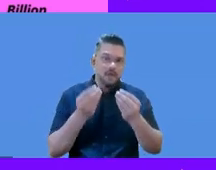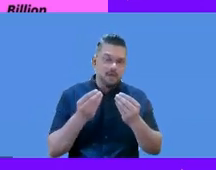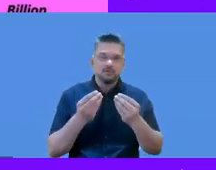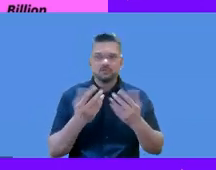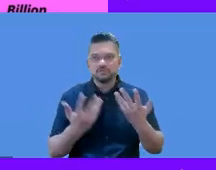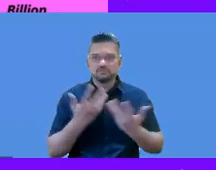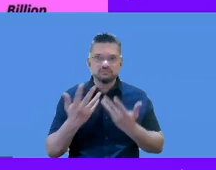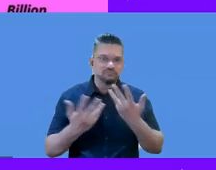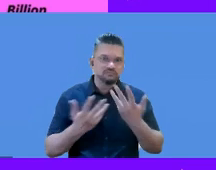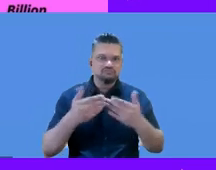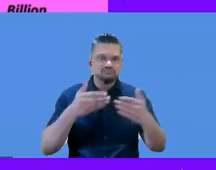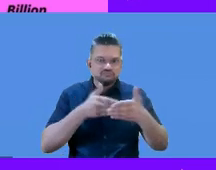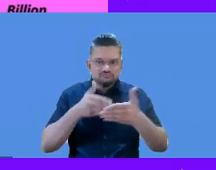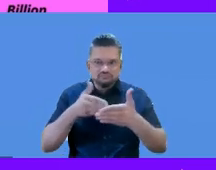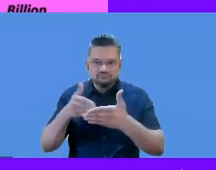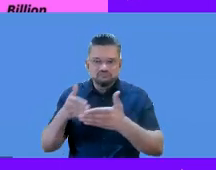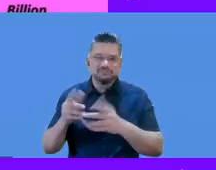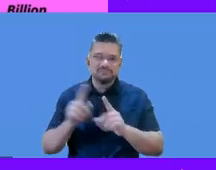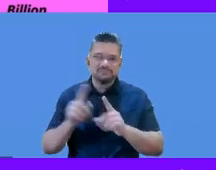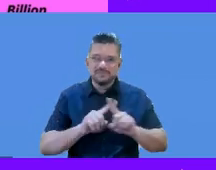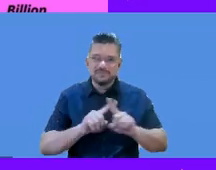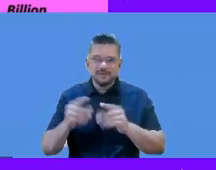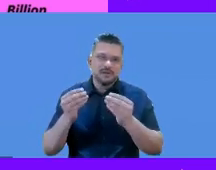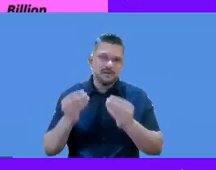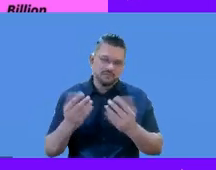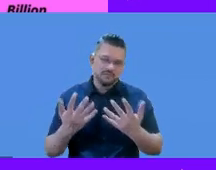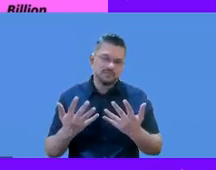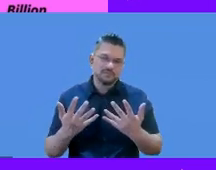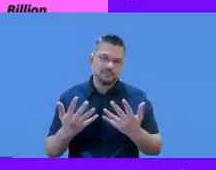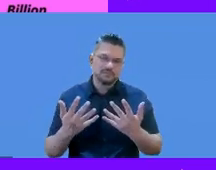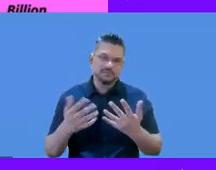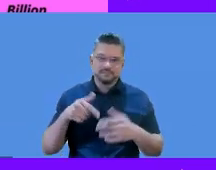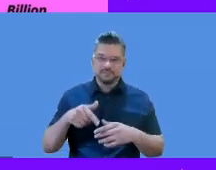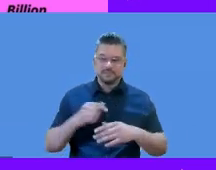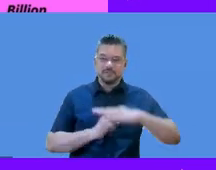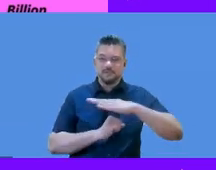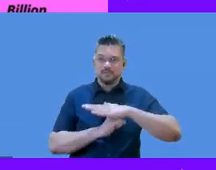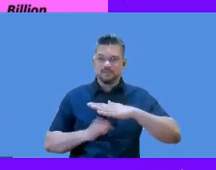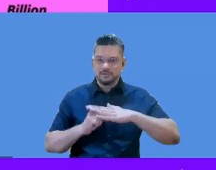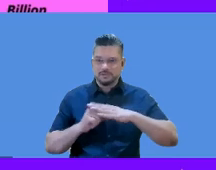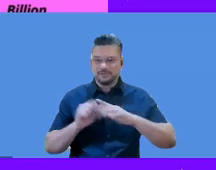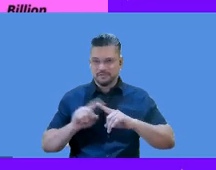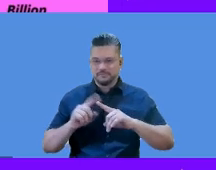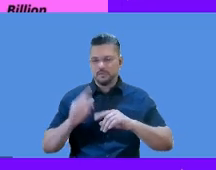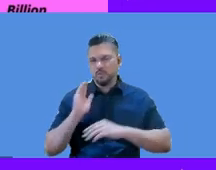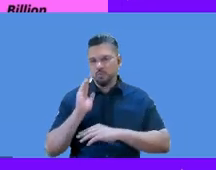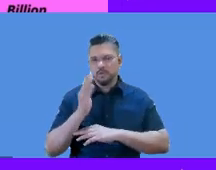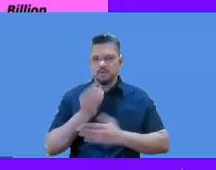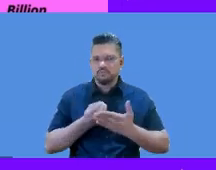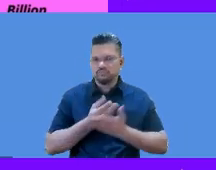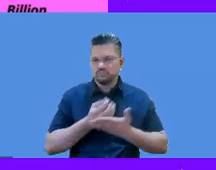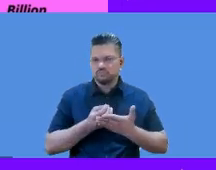And that's why the FEAR Foundation and Girl Effect, who we're going to hear from shortly, work together to develop a picture of girls'